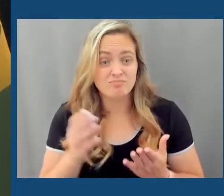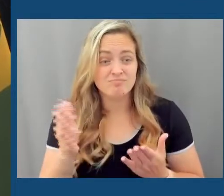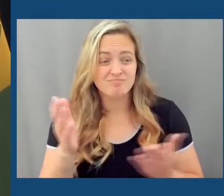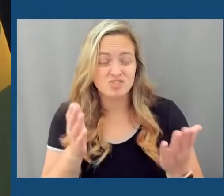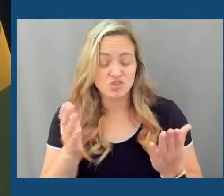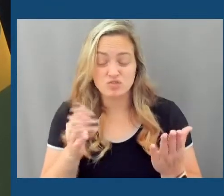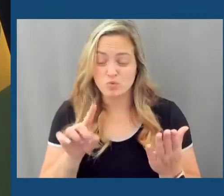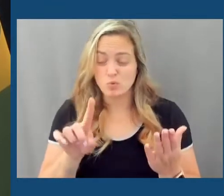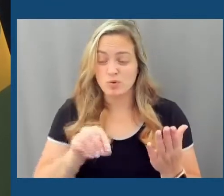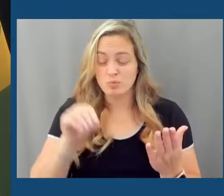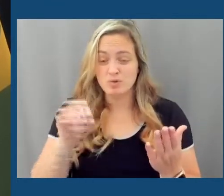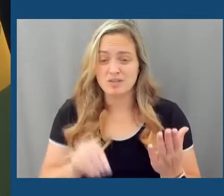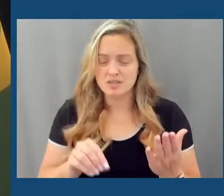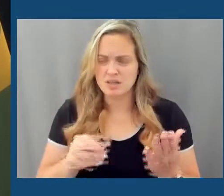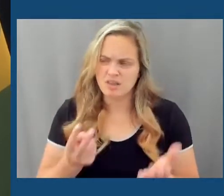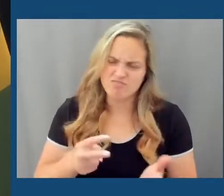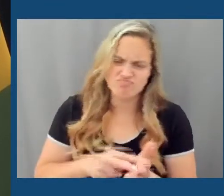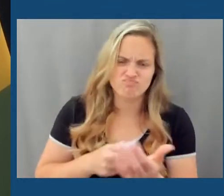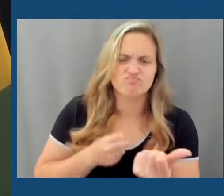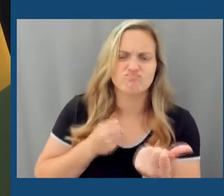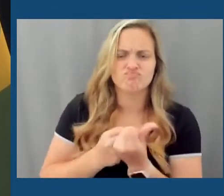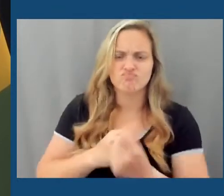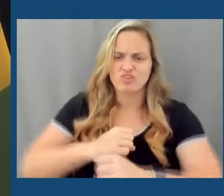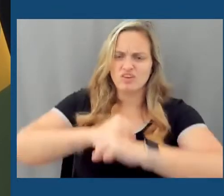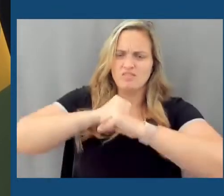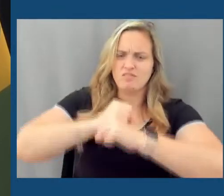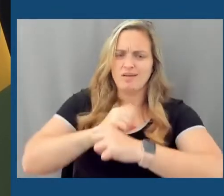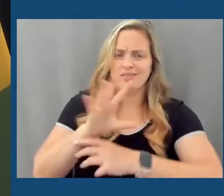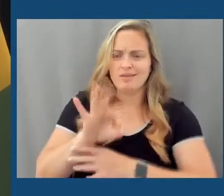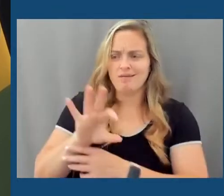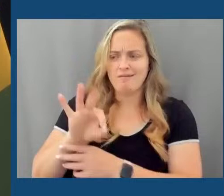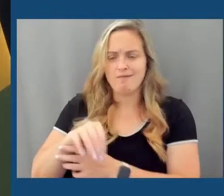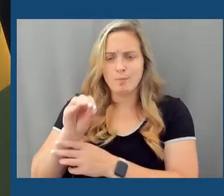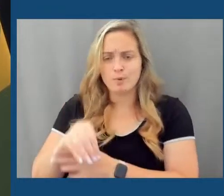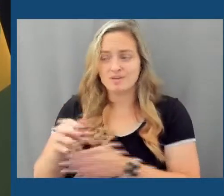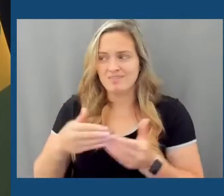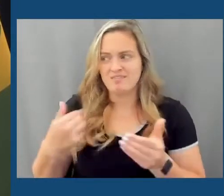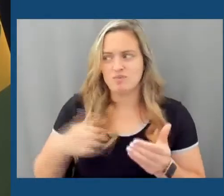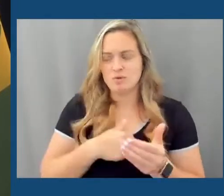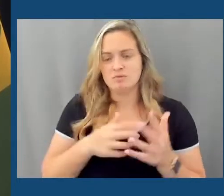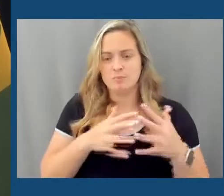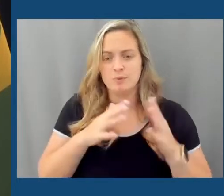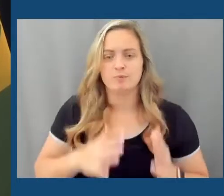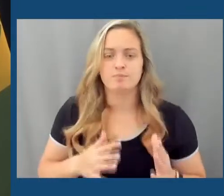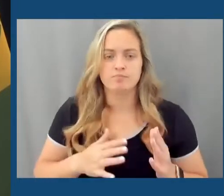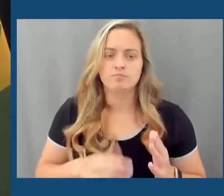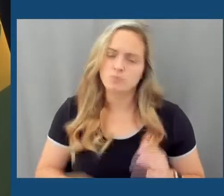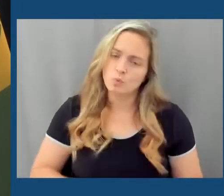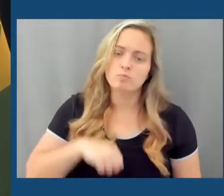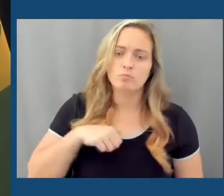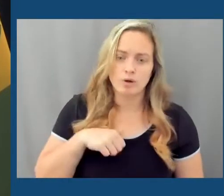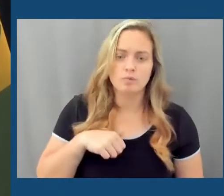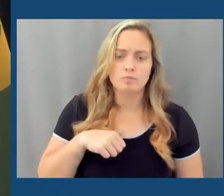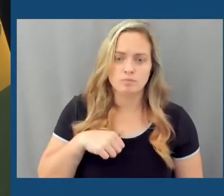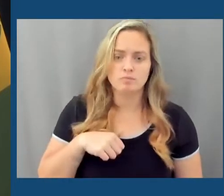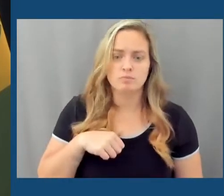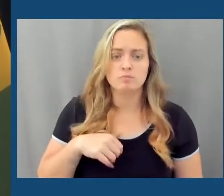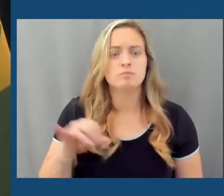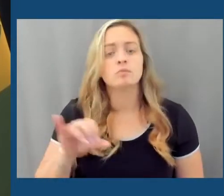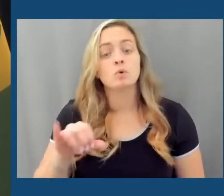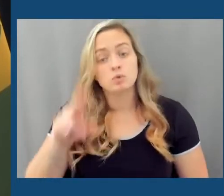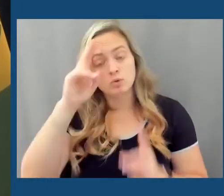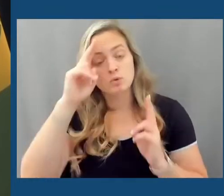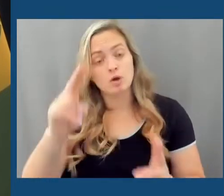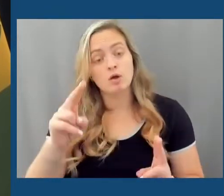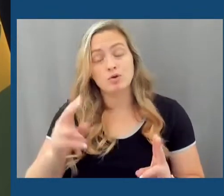of Americans who step up to defend the 99% of the rest of us. So that's why I'm so proud of this as well. Also honoring our